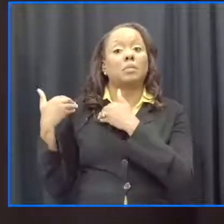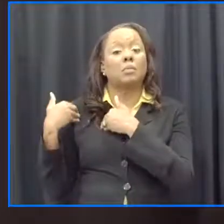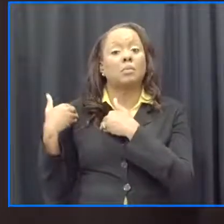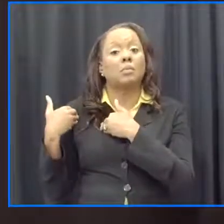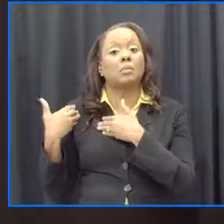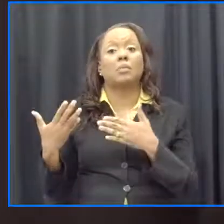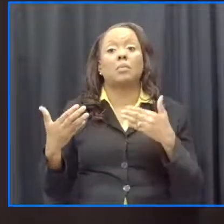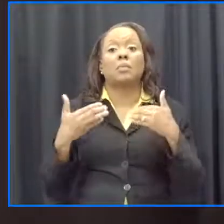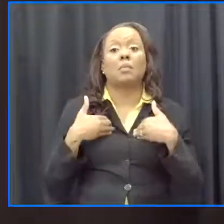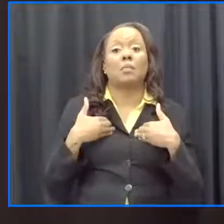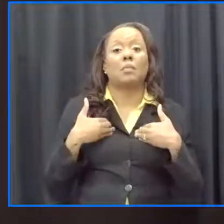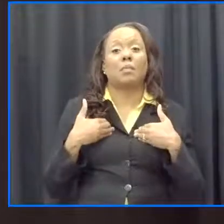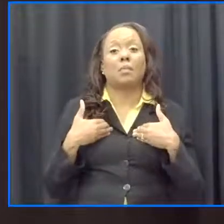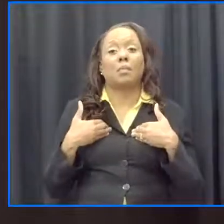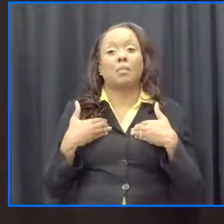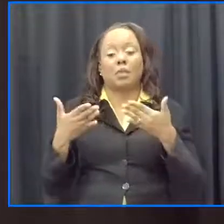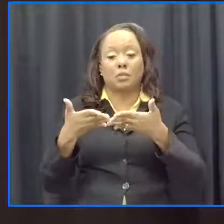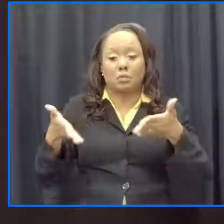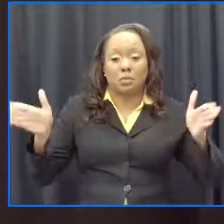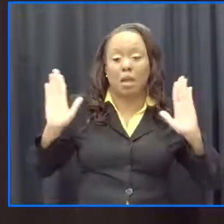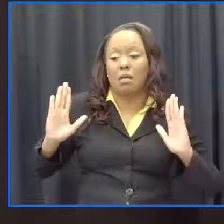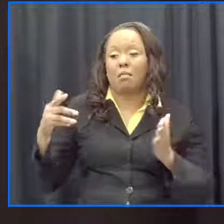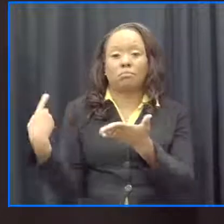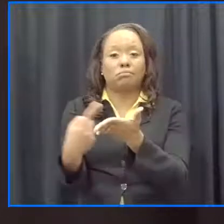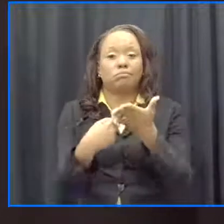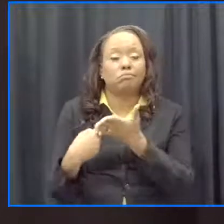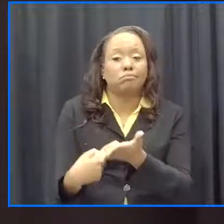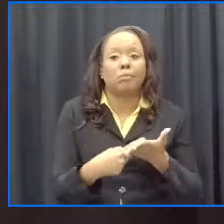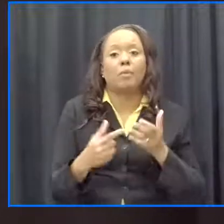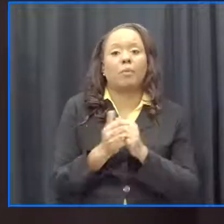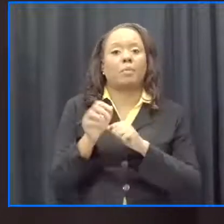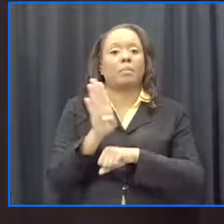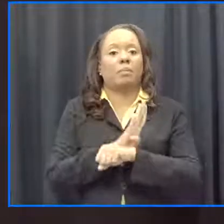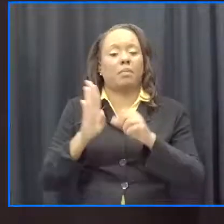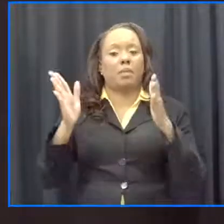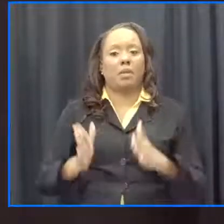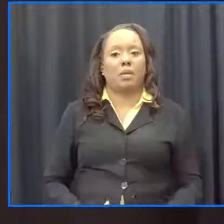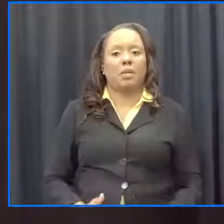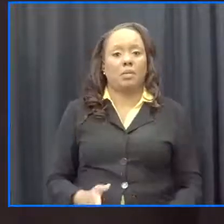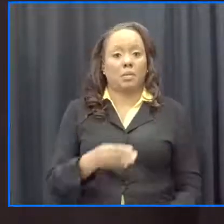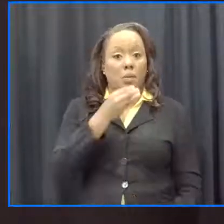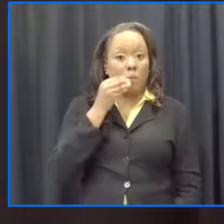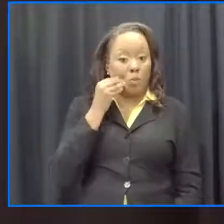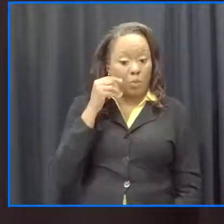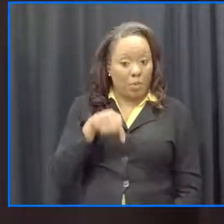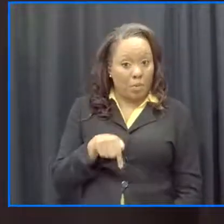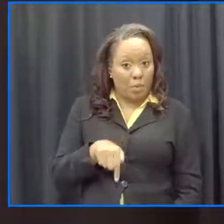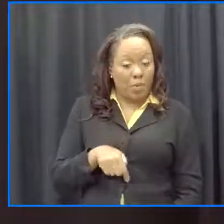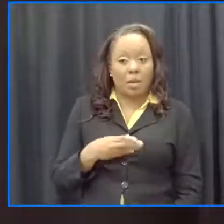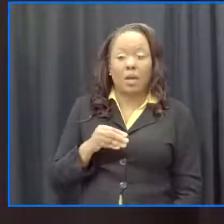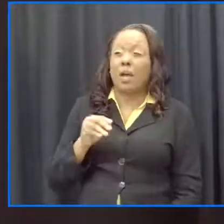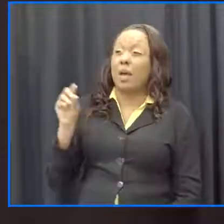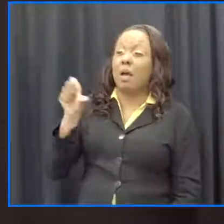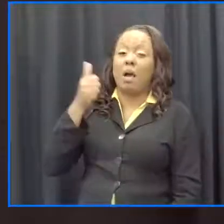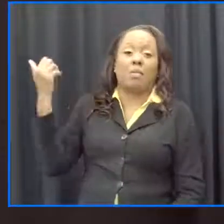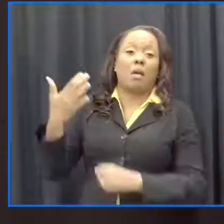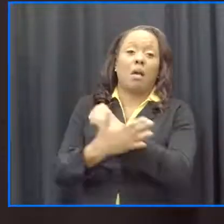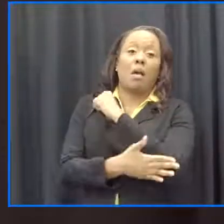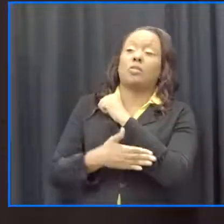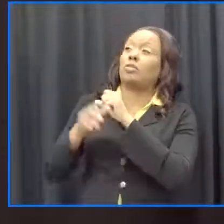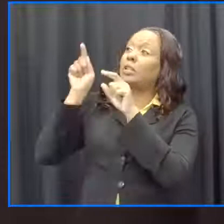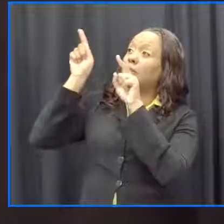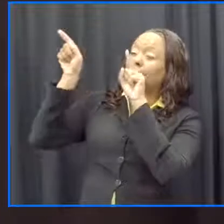have the broadest possible consultation with Barbadians at home or abroad and in